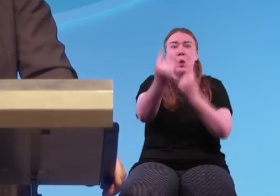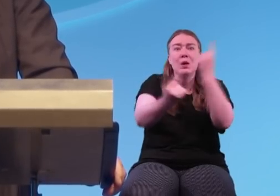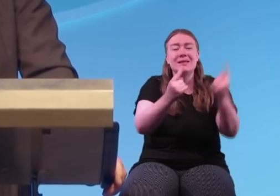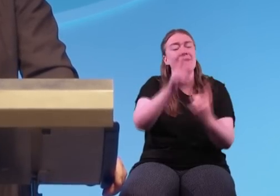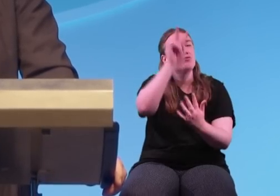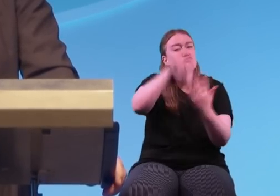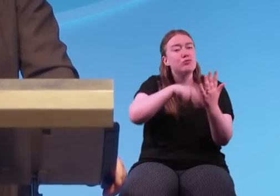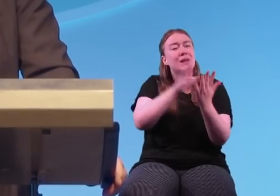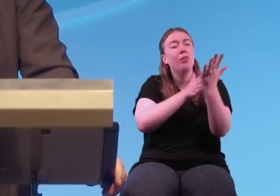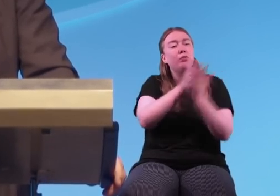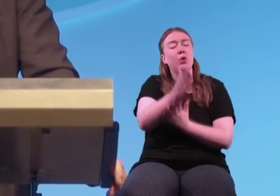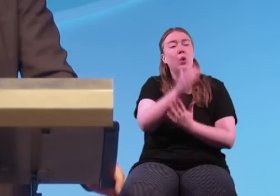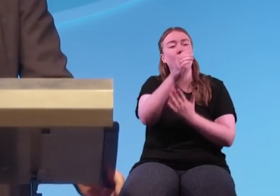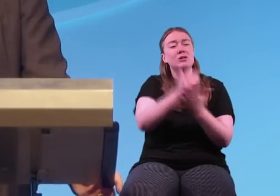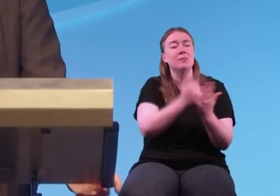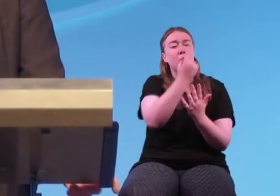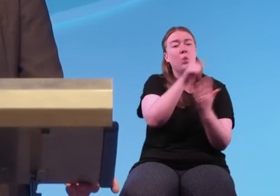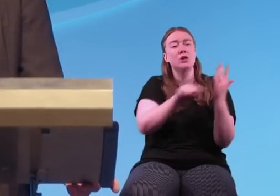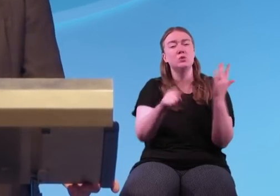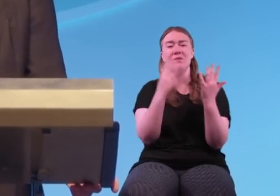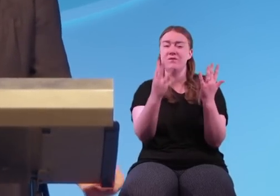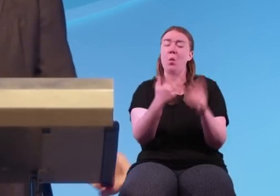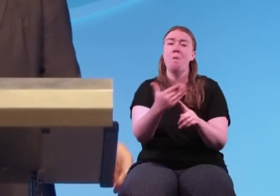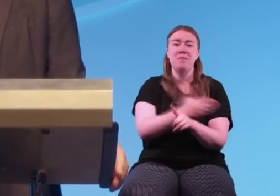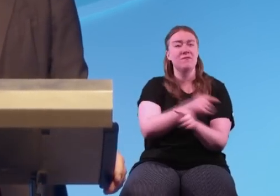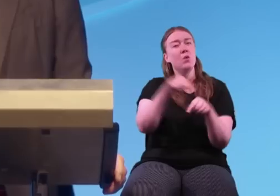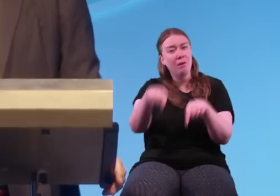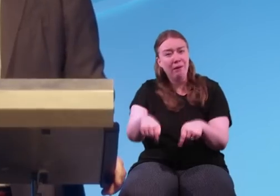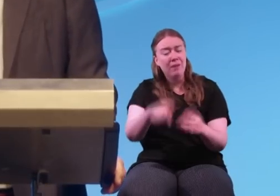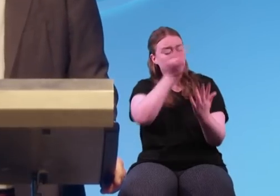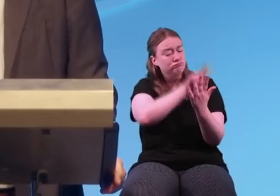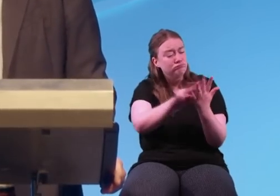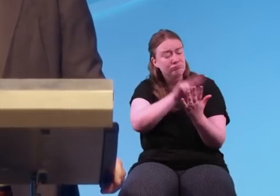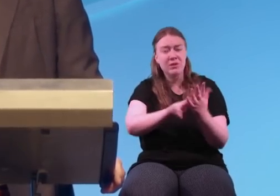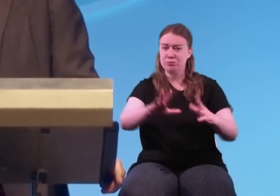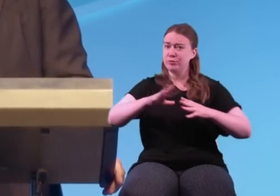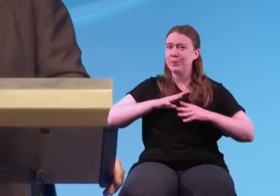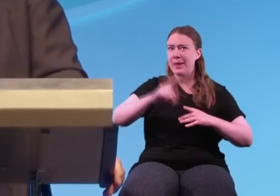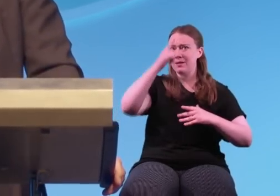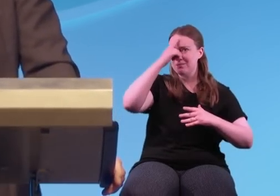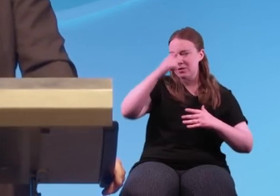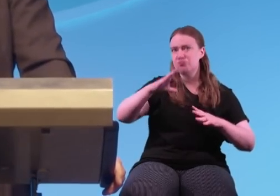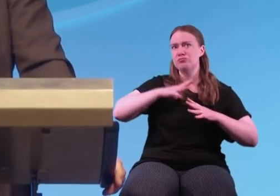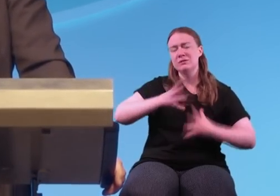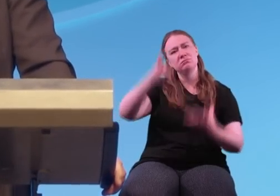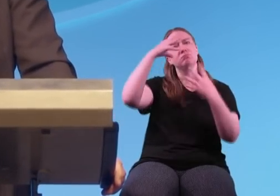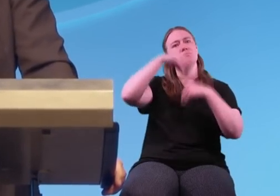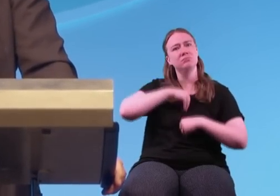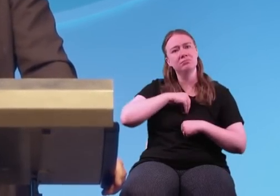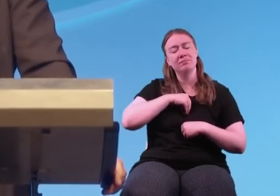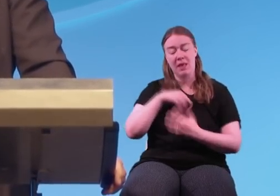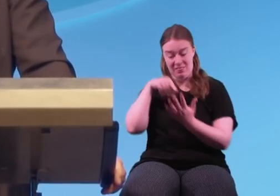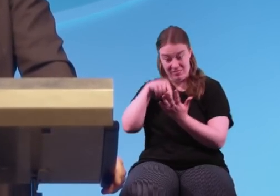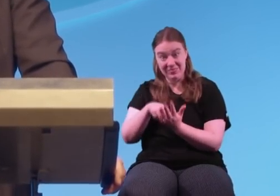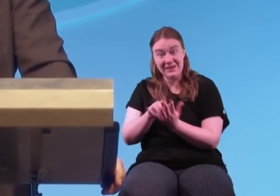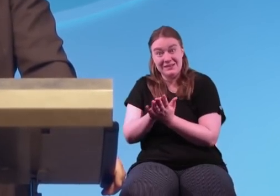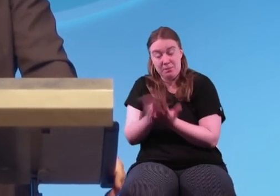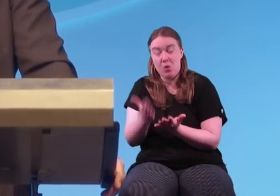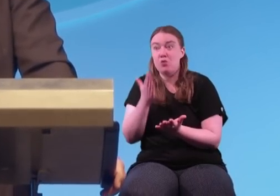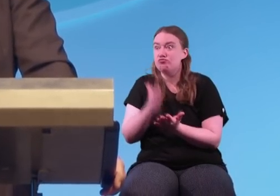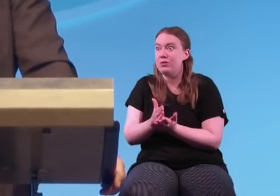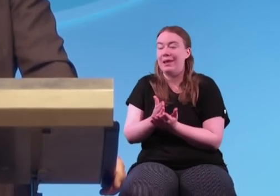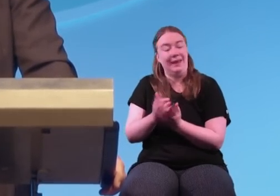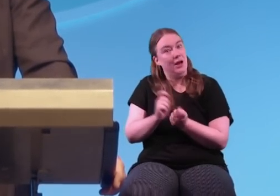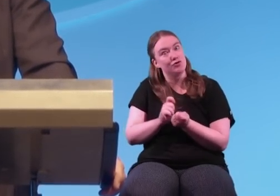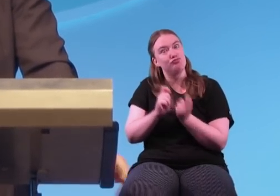case. It is a transition moment, not only for Paul and Timothy, but it is a transition moment for the